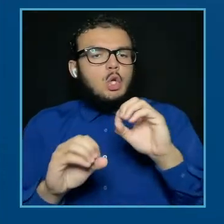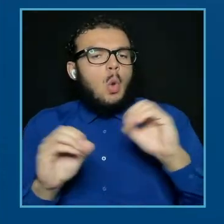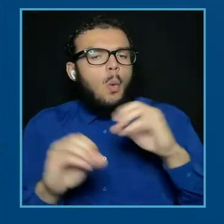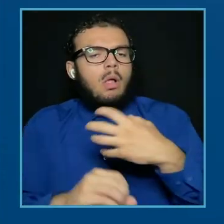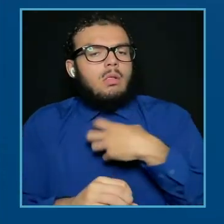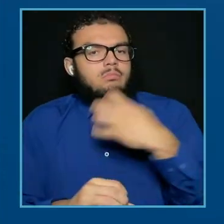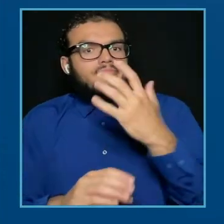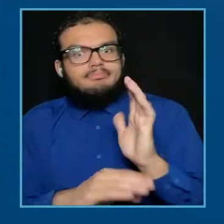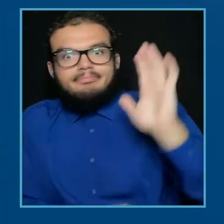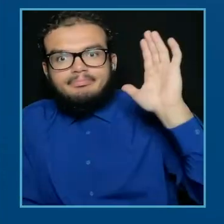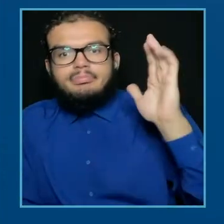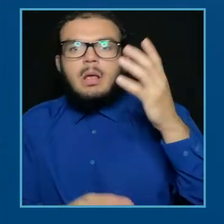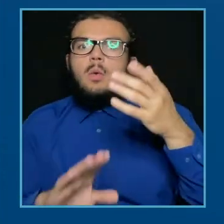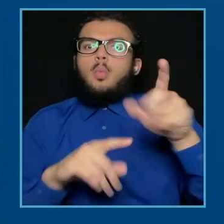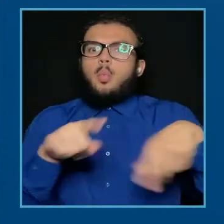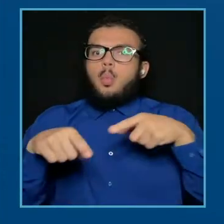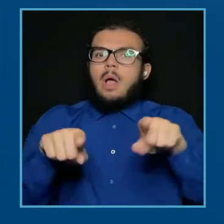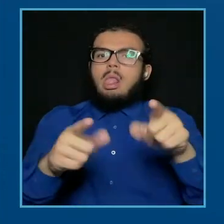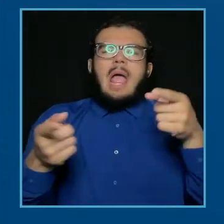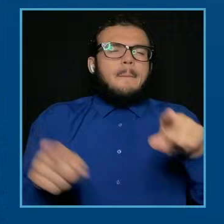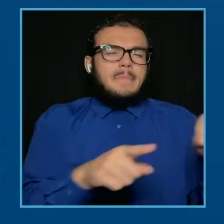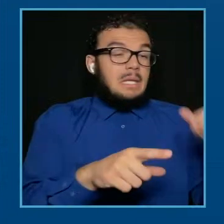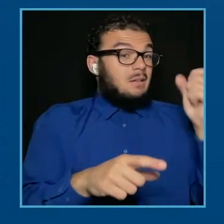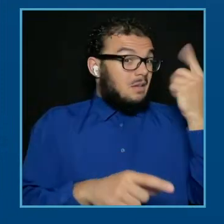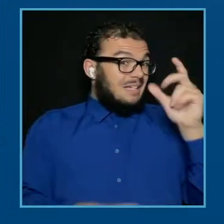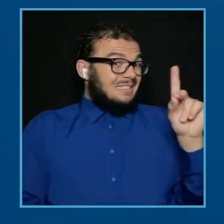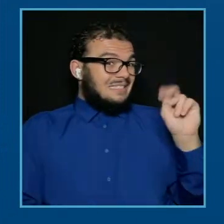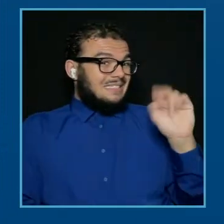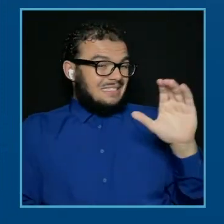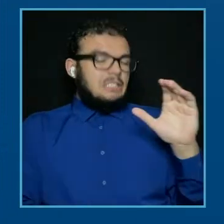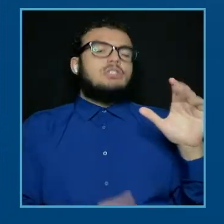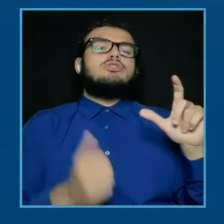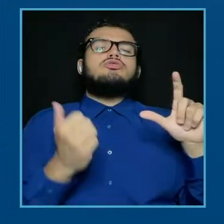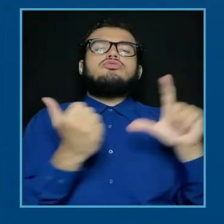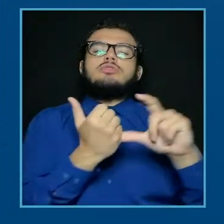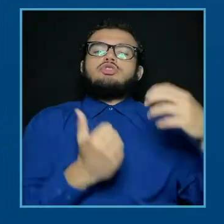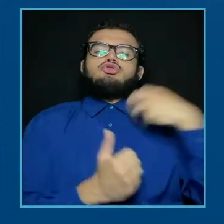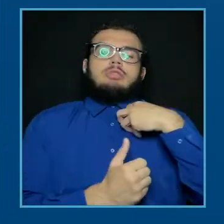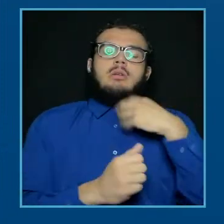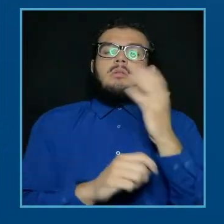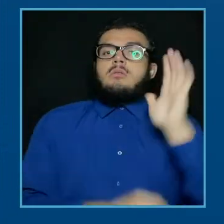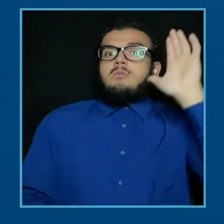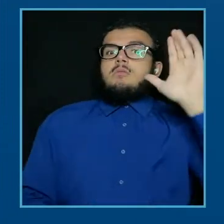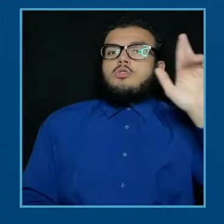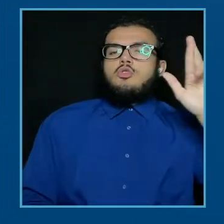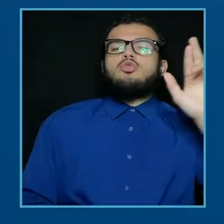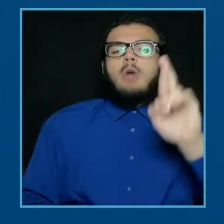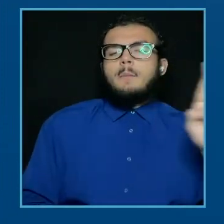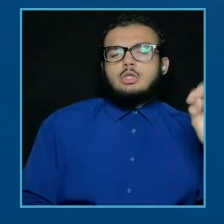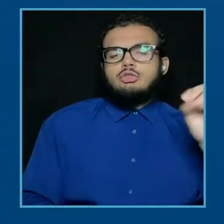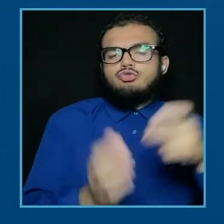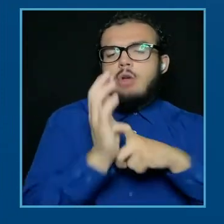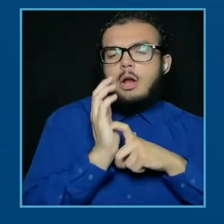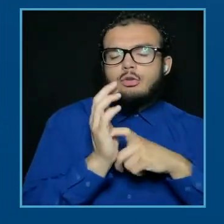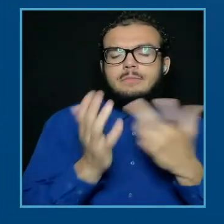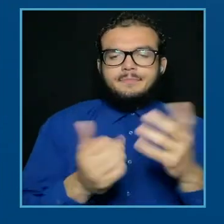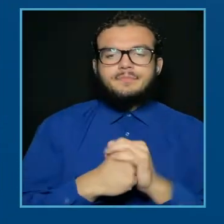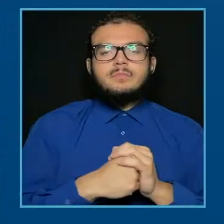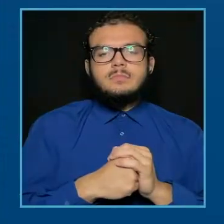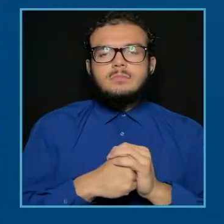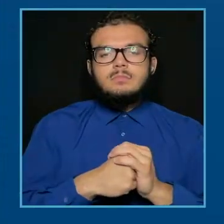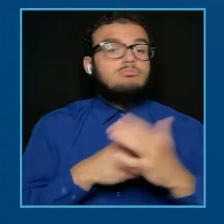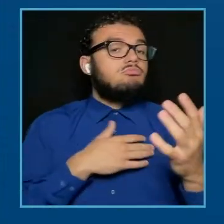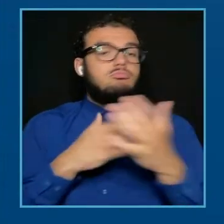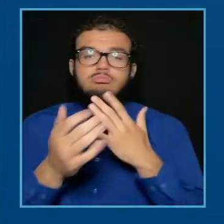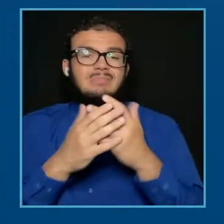objection. And when the DNC chair exercised his discretion as Roberts requires. And even if there's a fact that it would